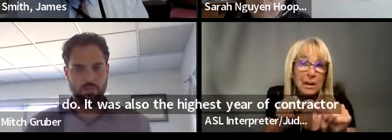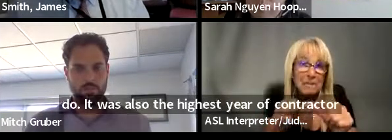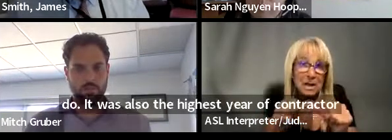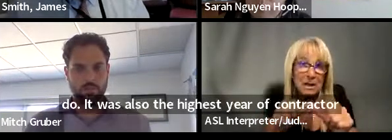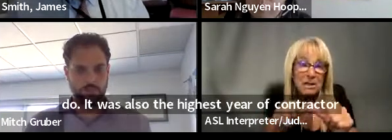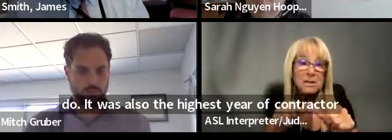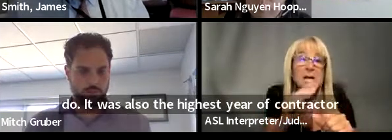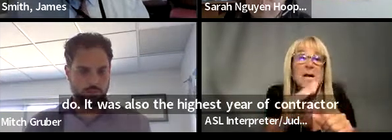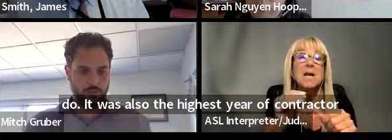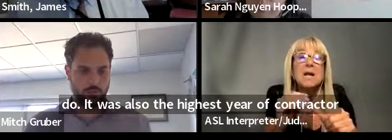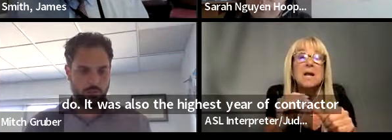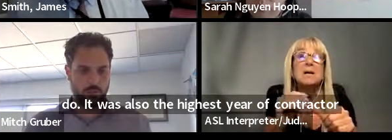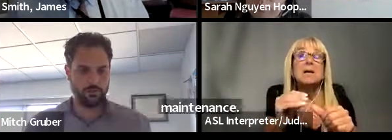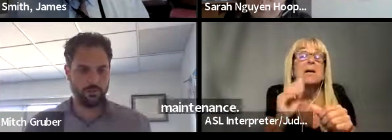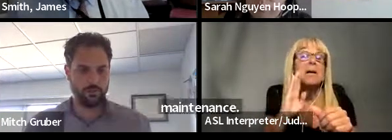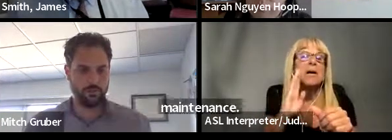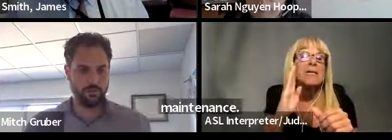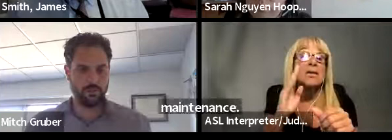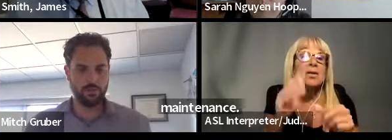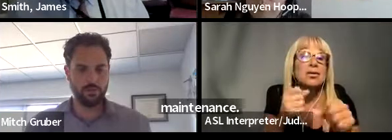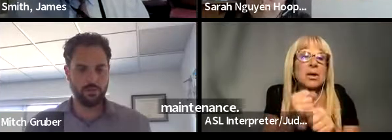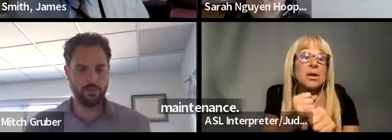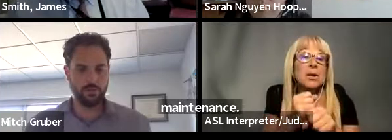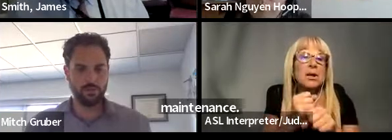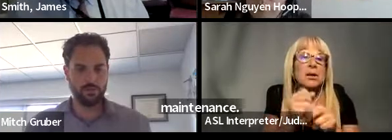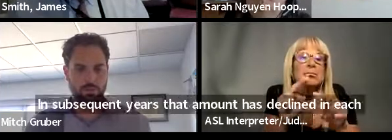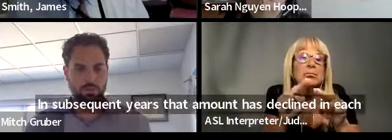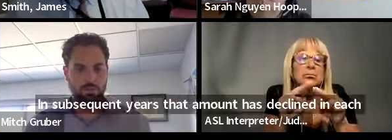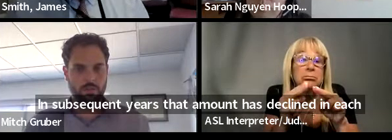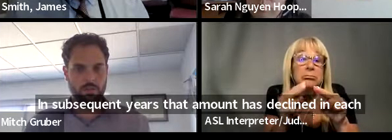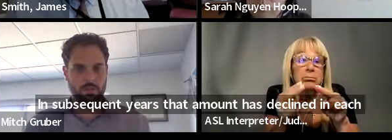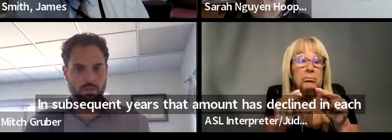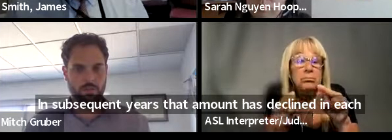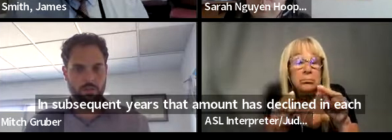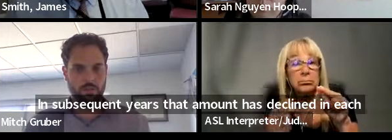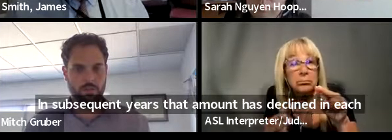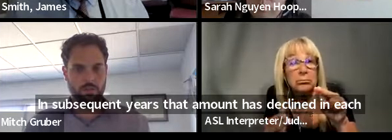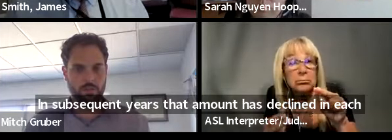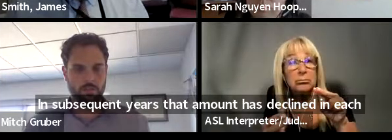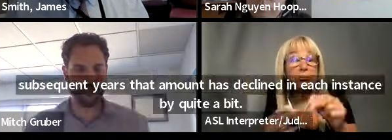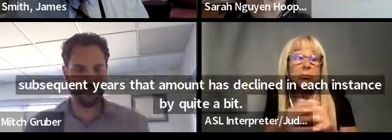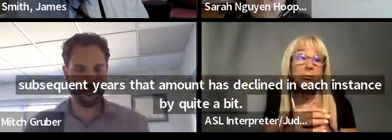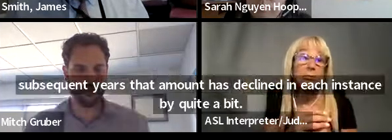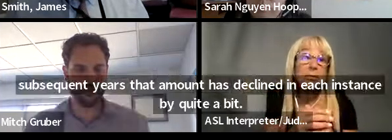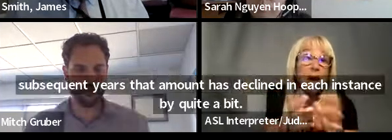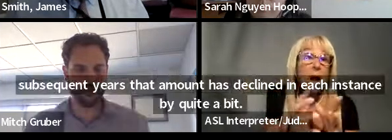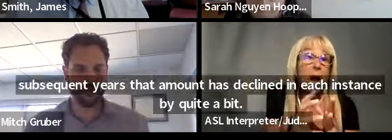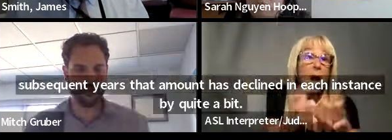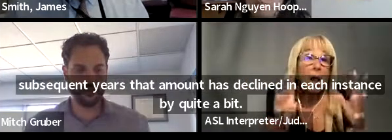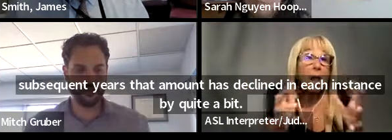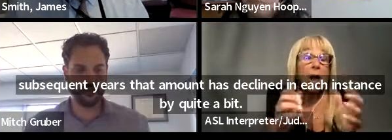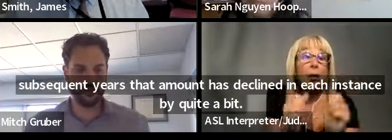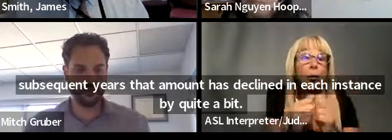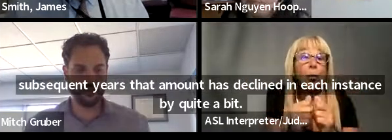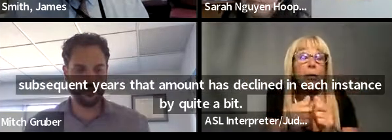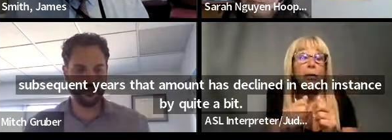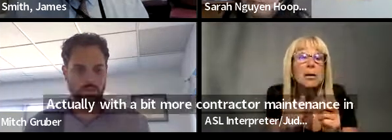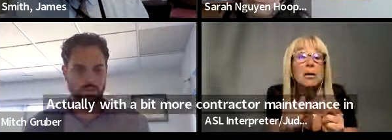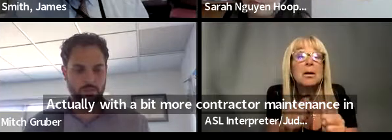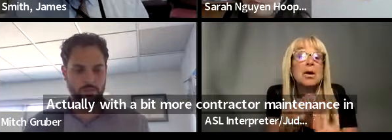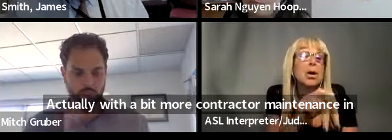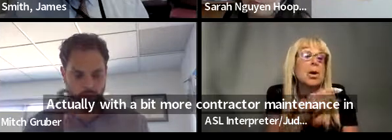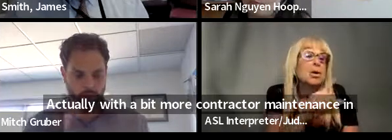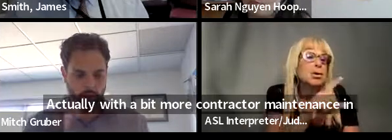has declined in each instance by quite a bit, actually, with a bit more contractor maintenance in